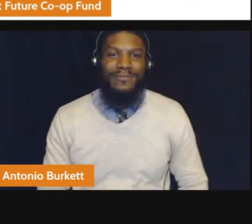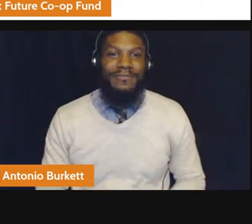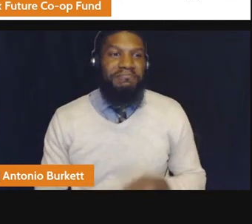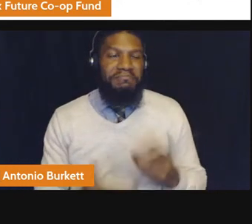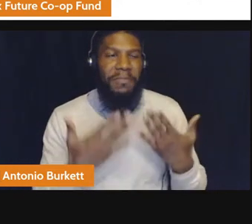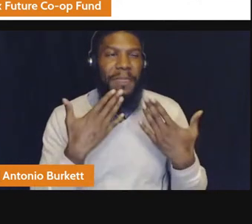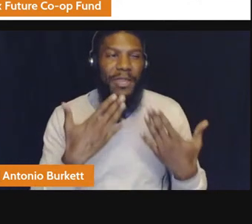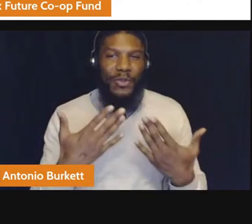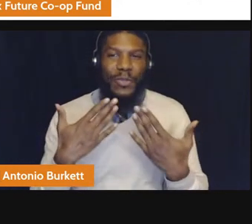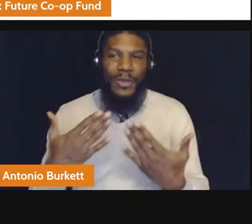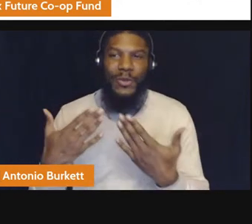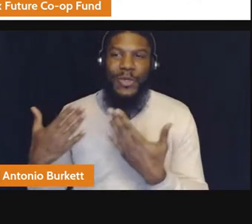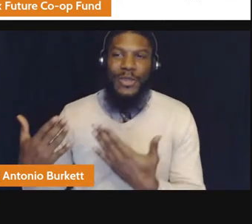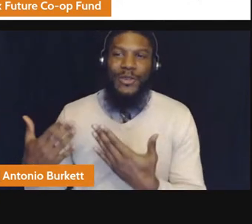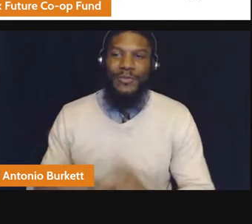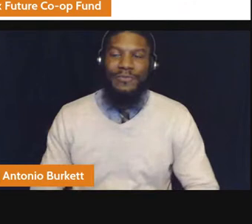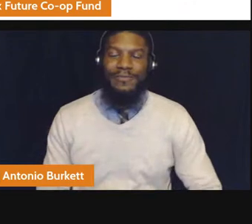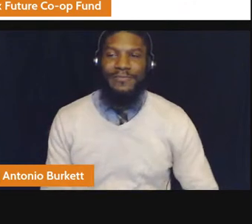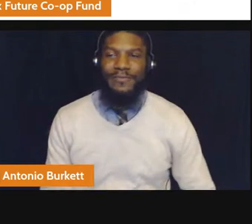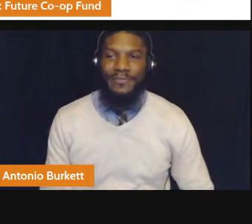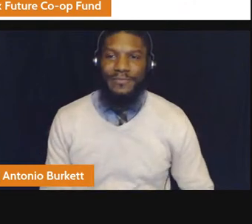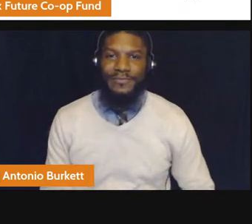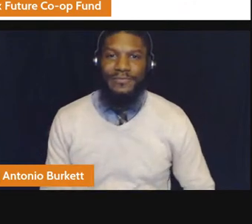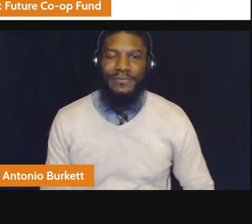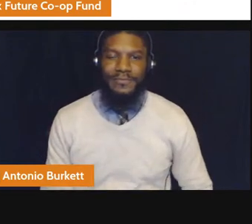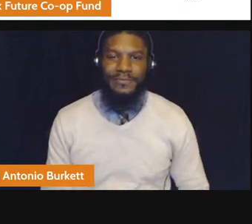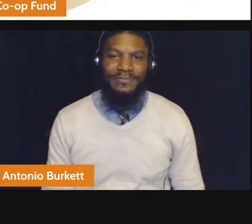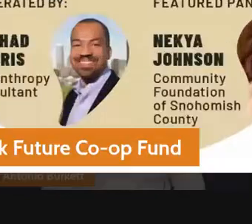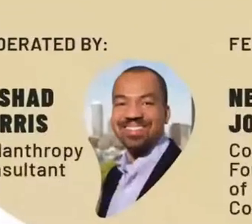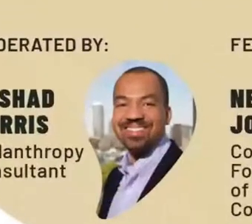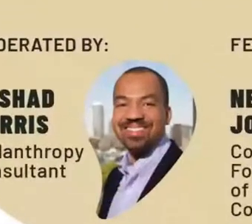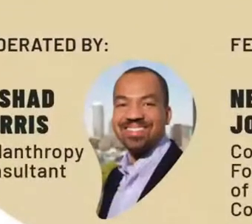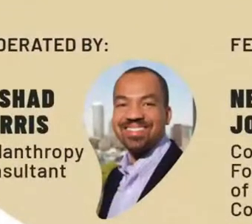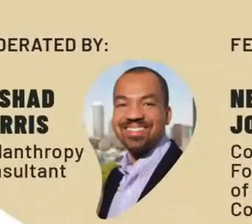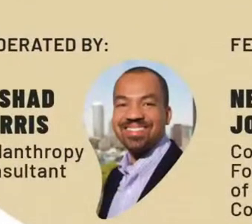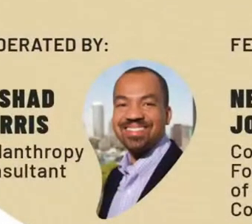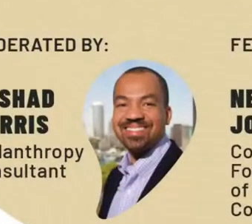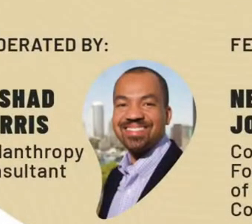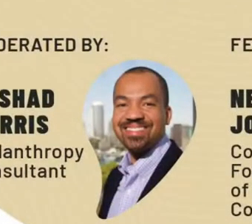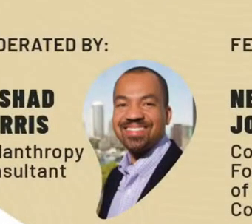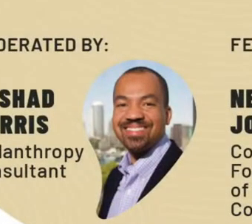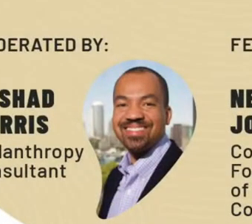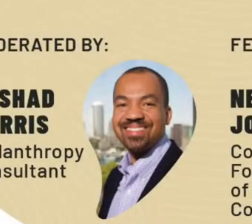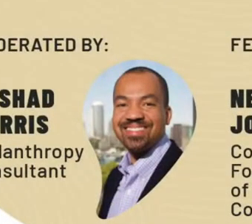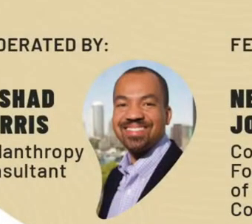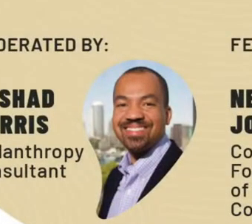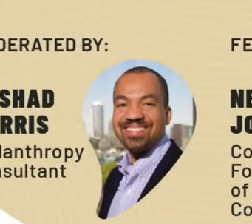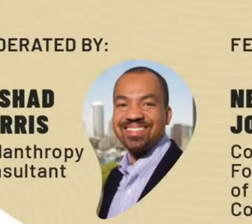Thank you. Thank you.